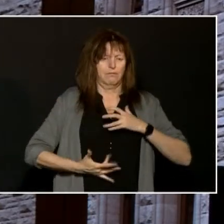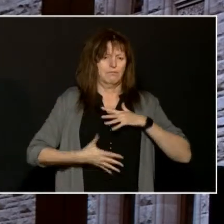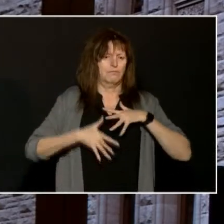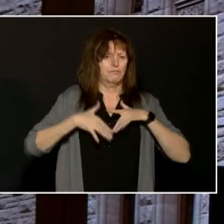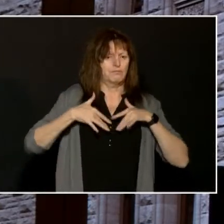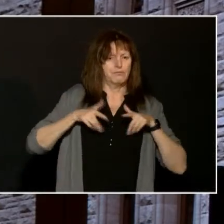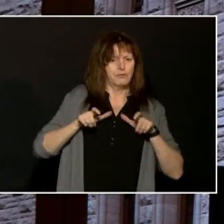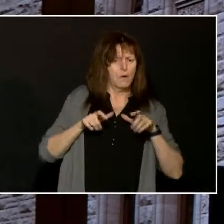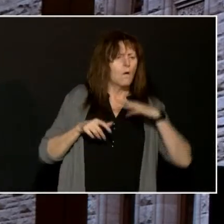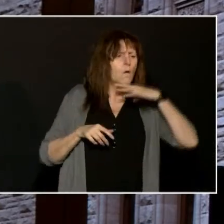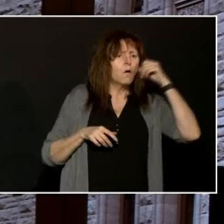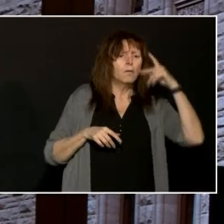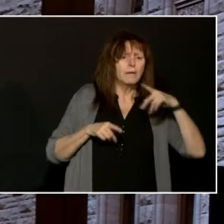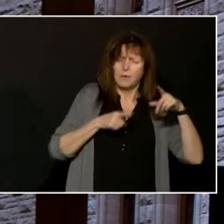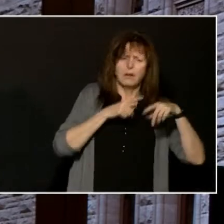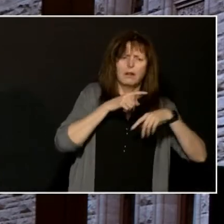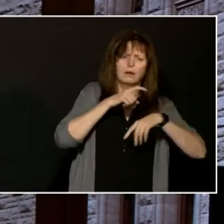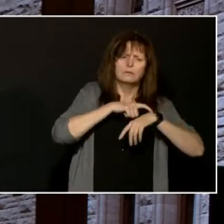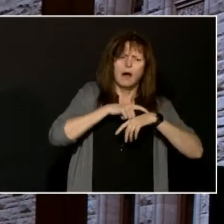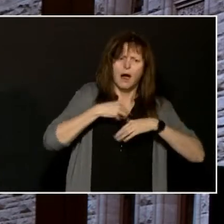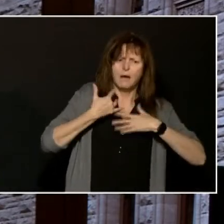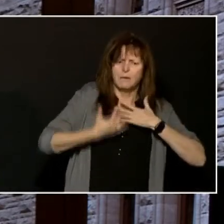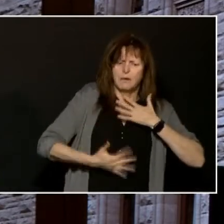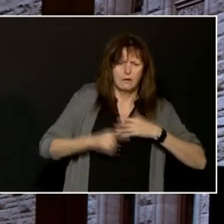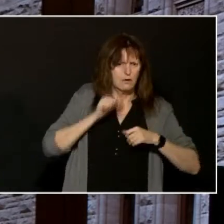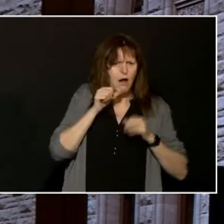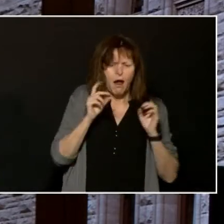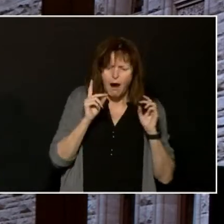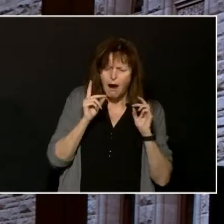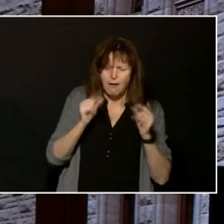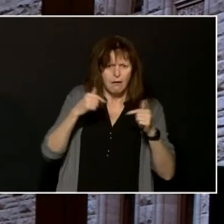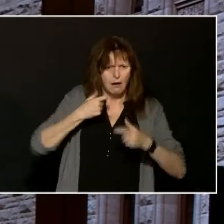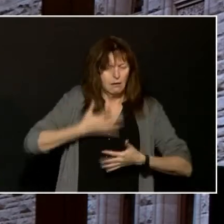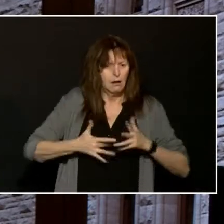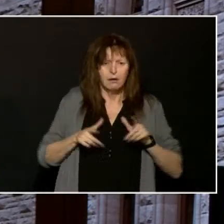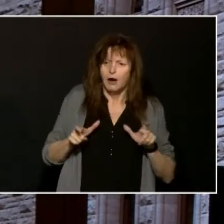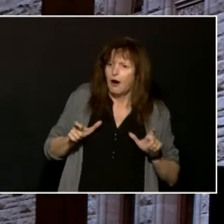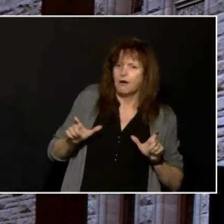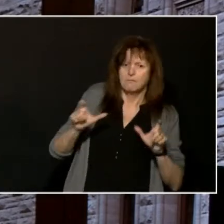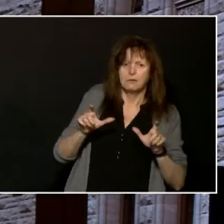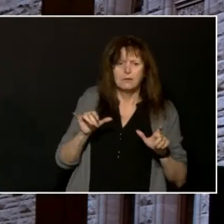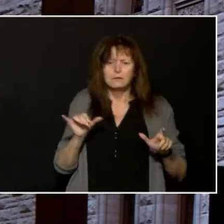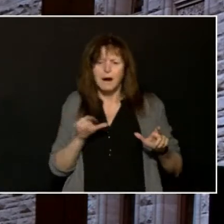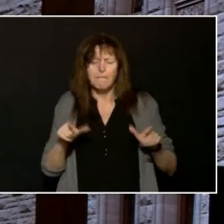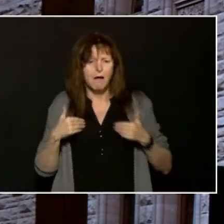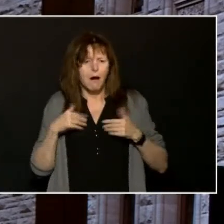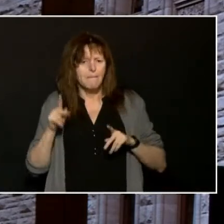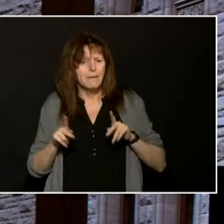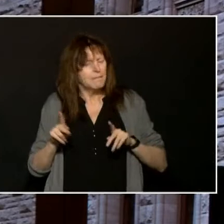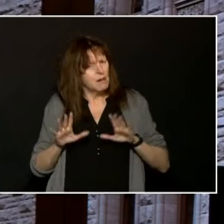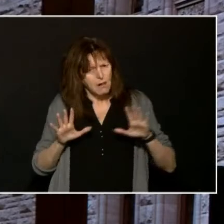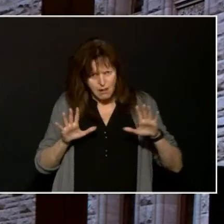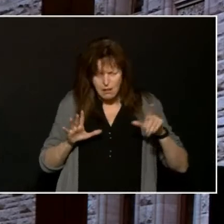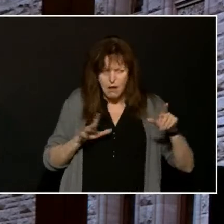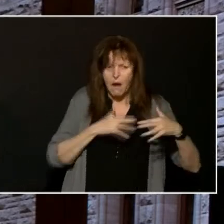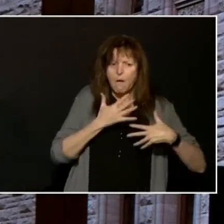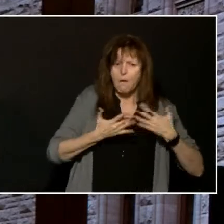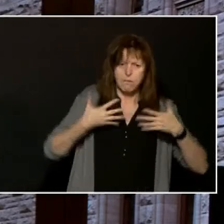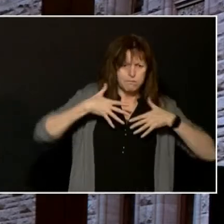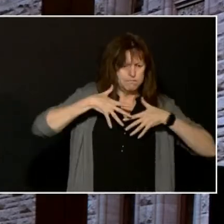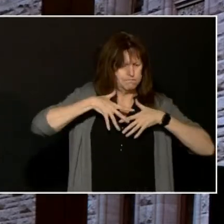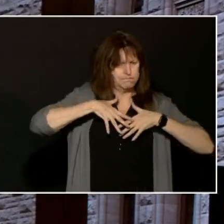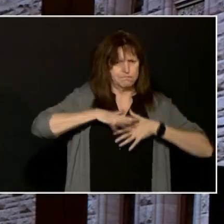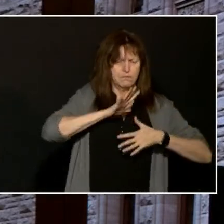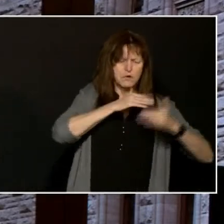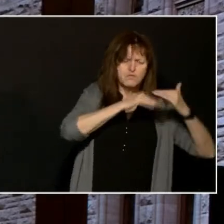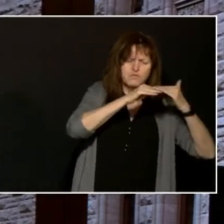as their systems are not as responsive as those in younger people. So we want to continue to adhere to the public health measures, and those